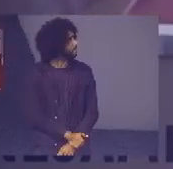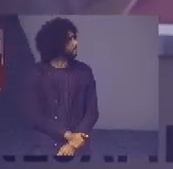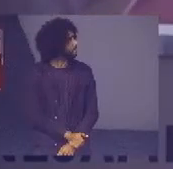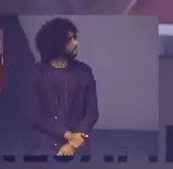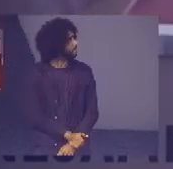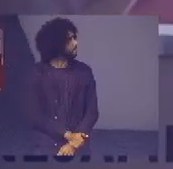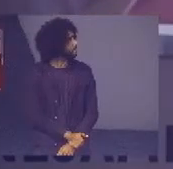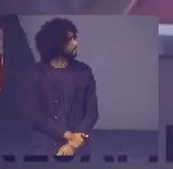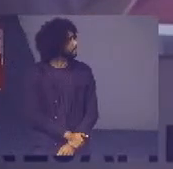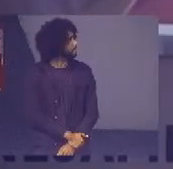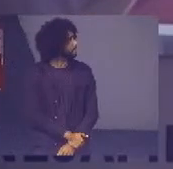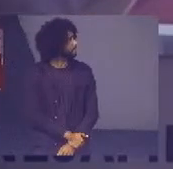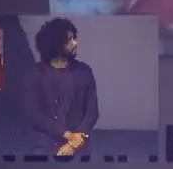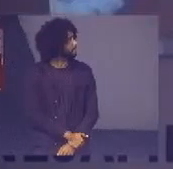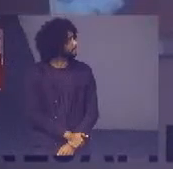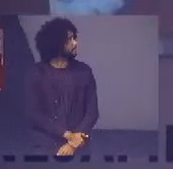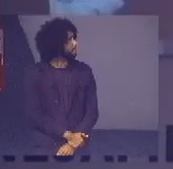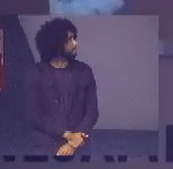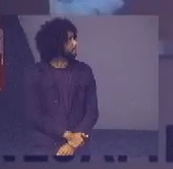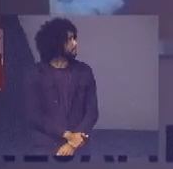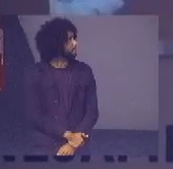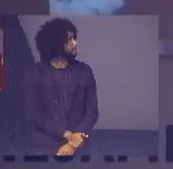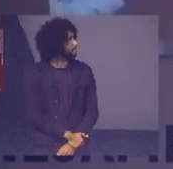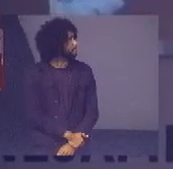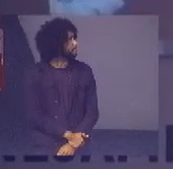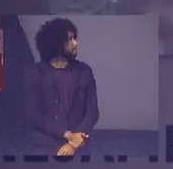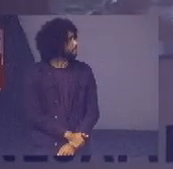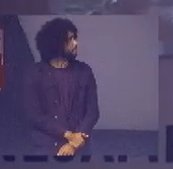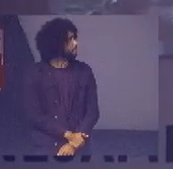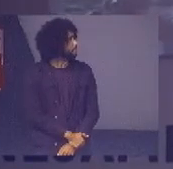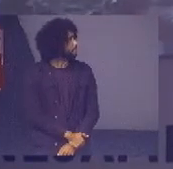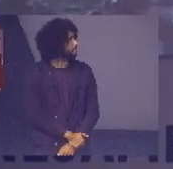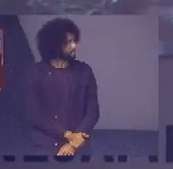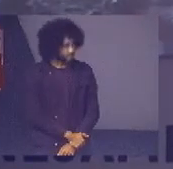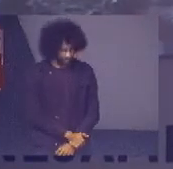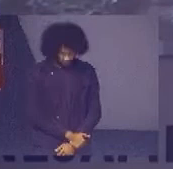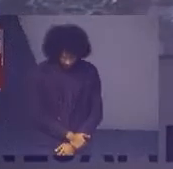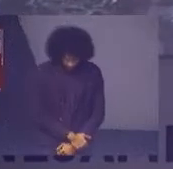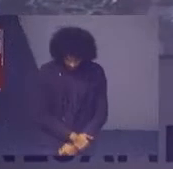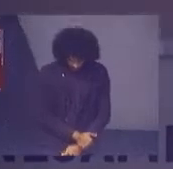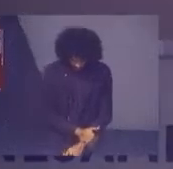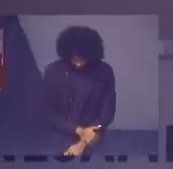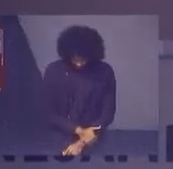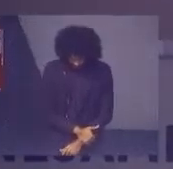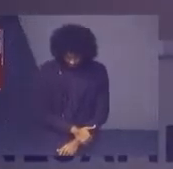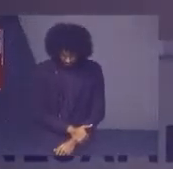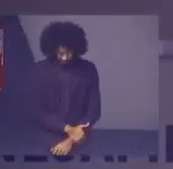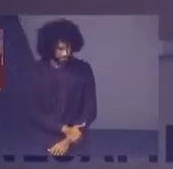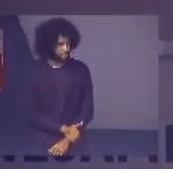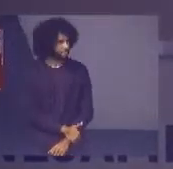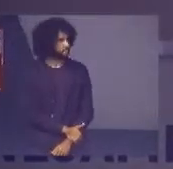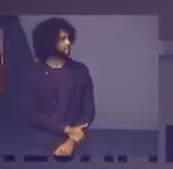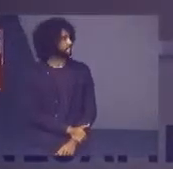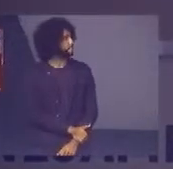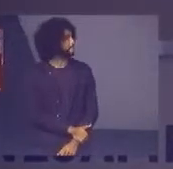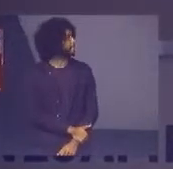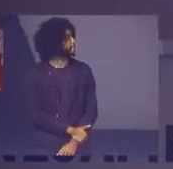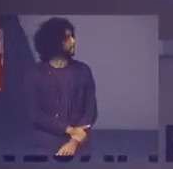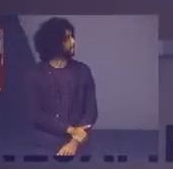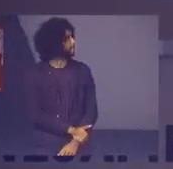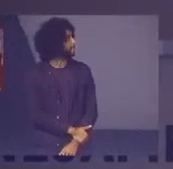Take a step back To see the truth around